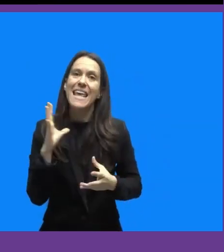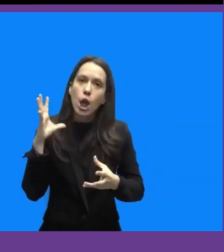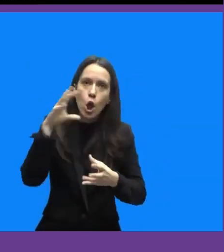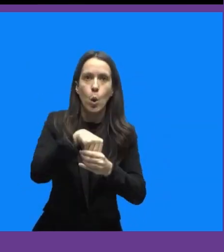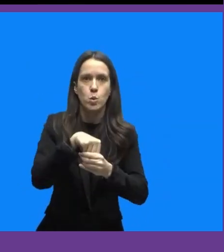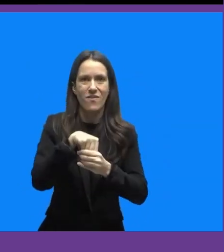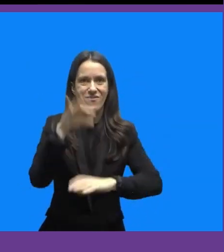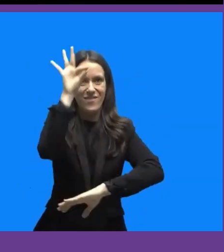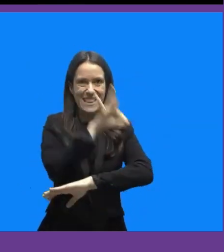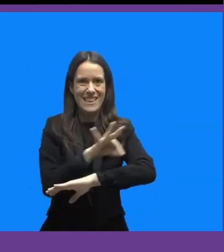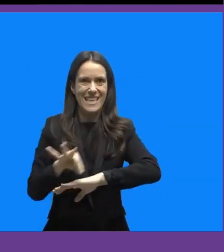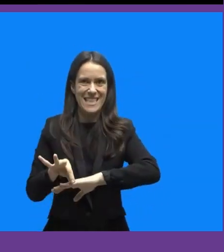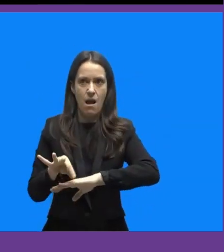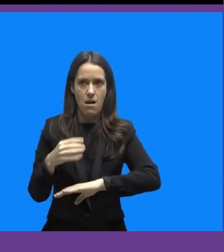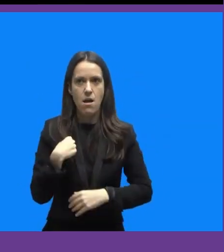So